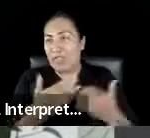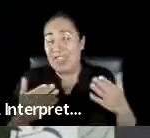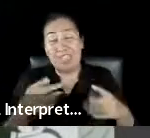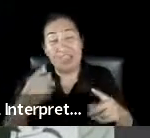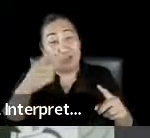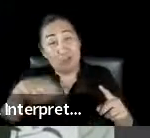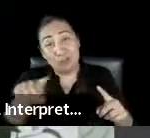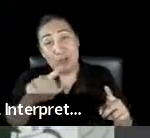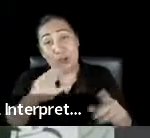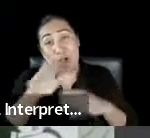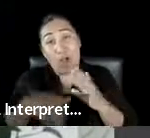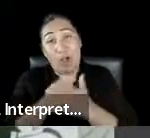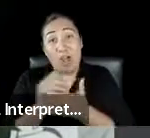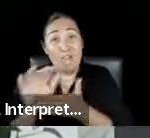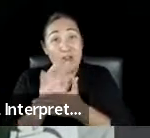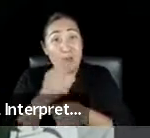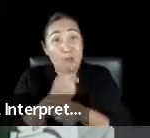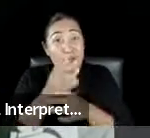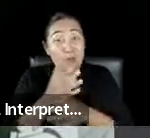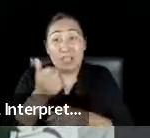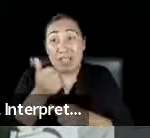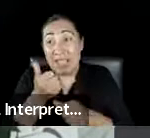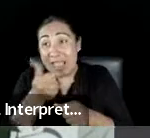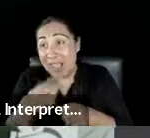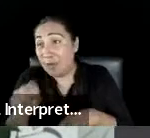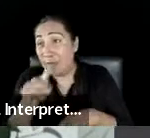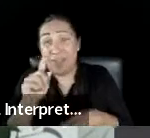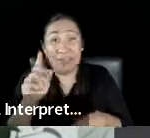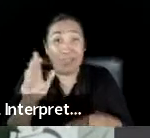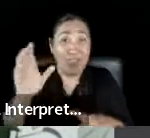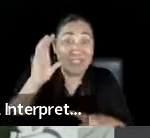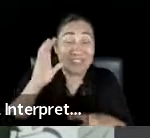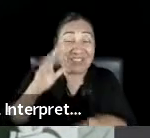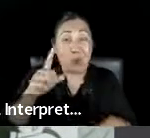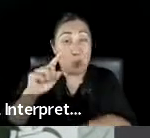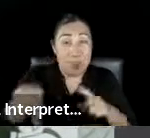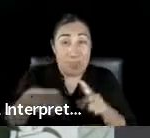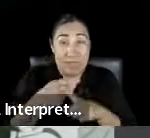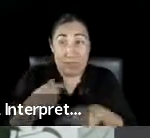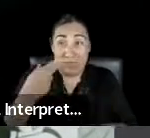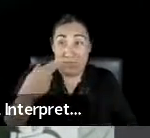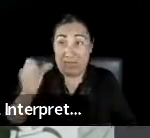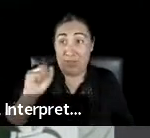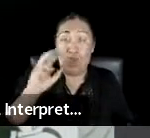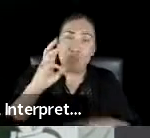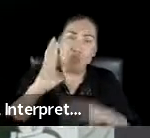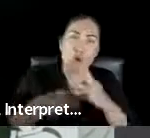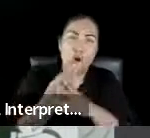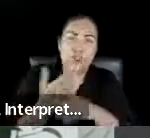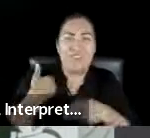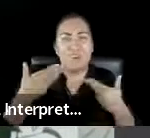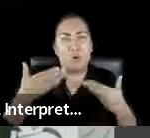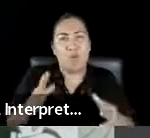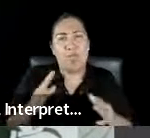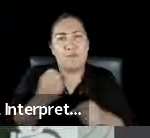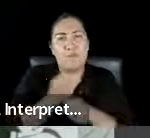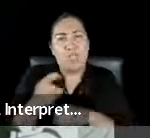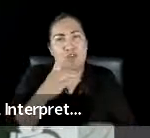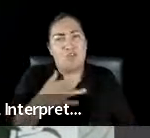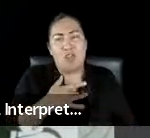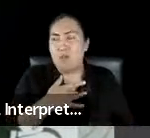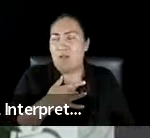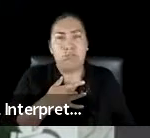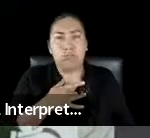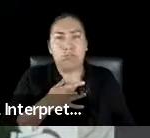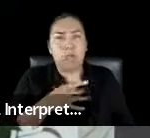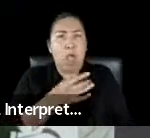two, all the filmmakers, anybody out there listening. When I was in high school, the world has a way of making you feel like you don't have power. Maybe because